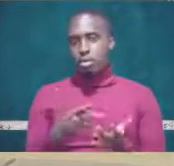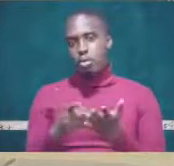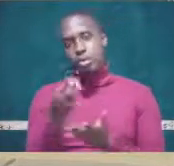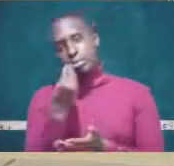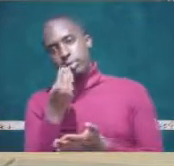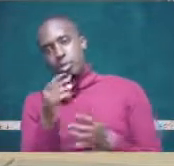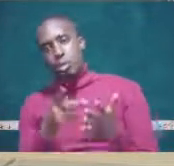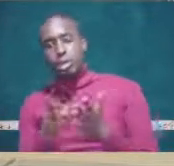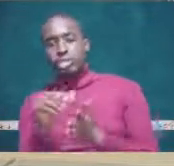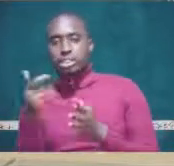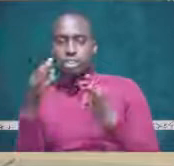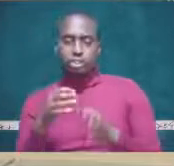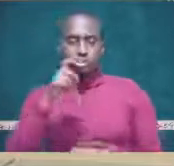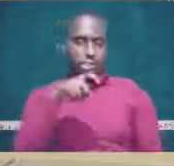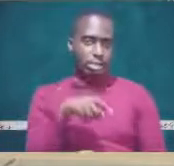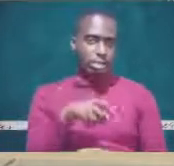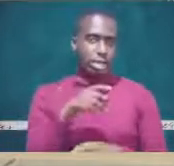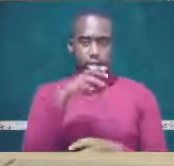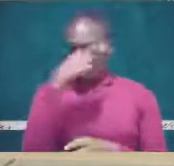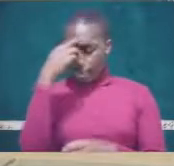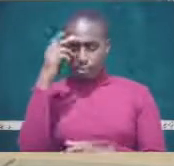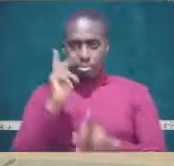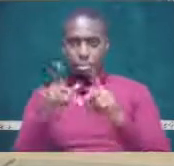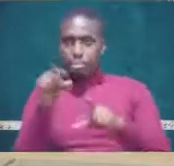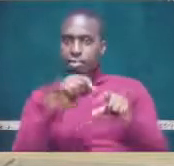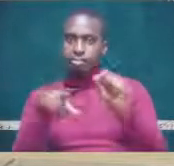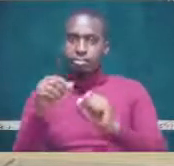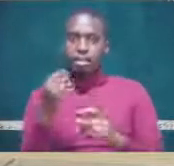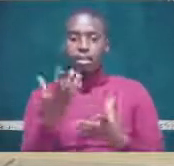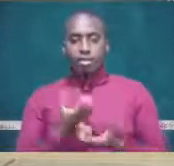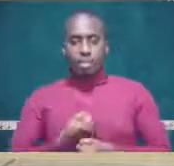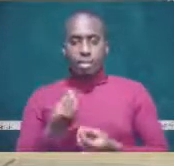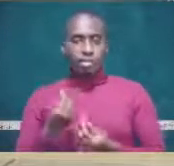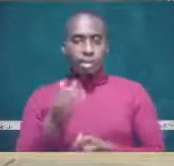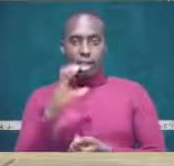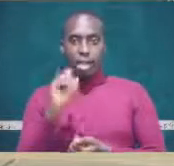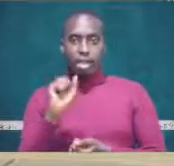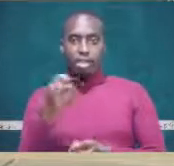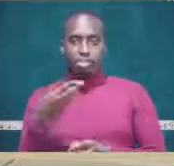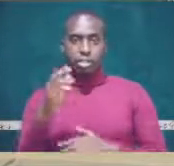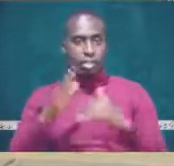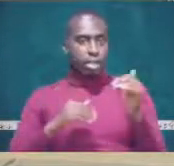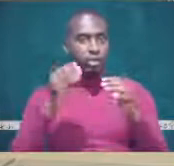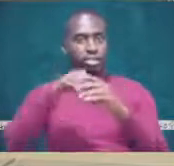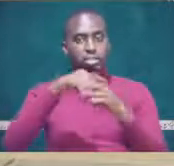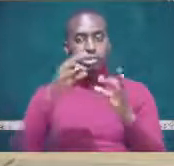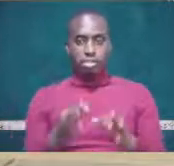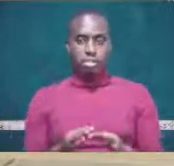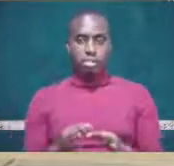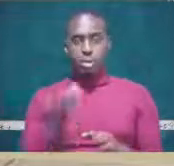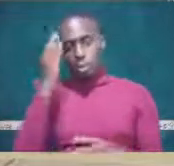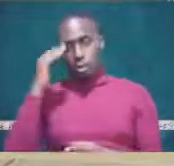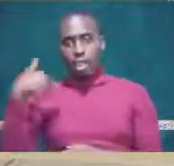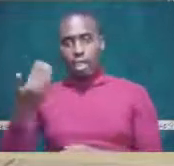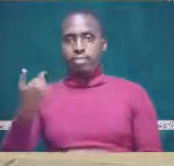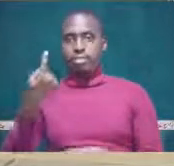food, buying other necessities. Now, that's why people prefer to hold money in cash other than investing it, because every